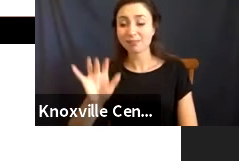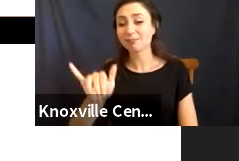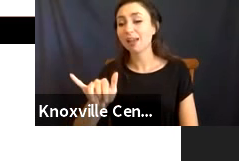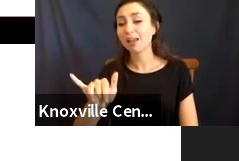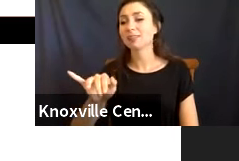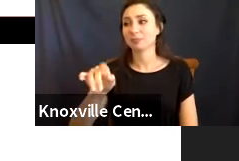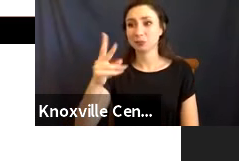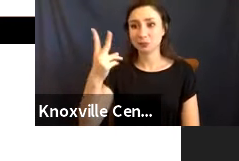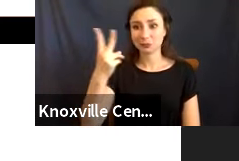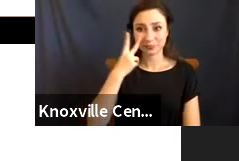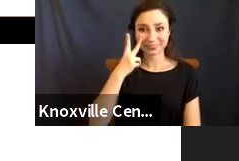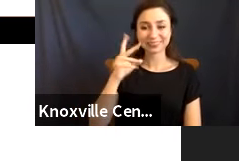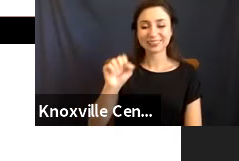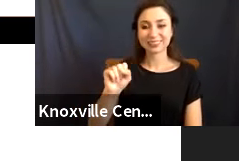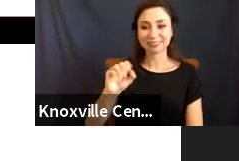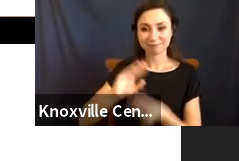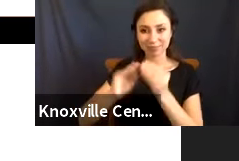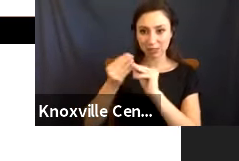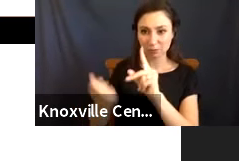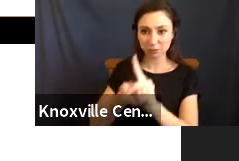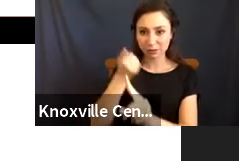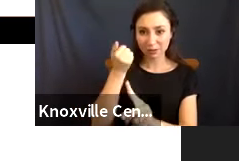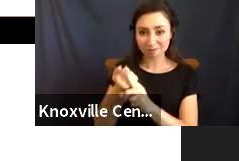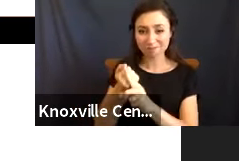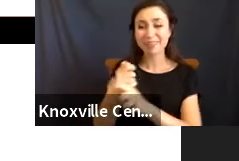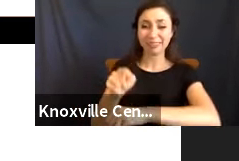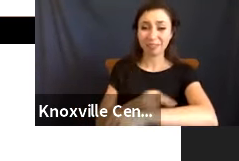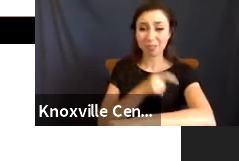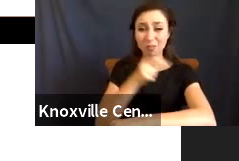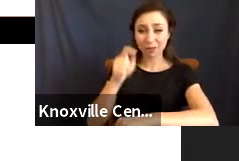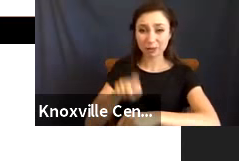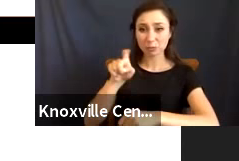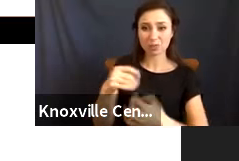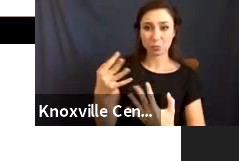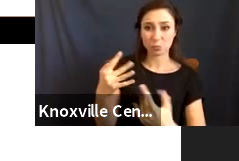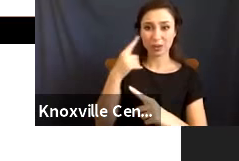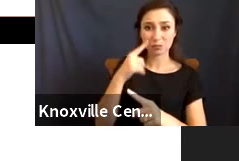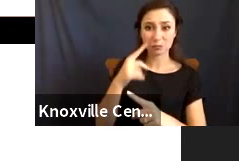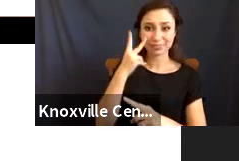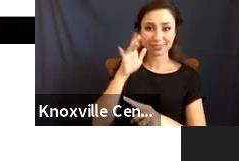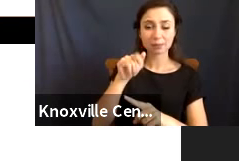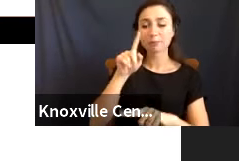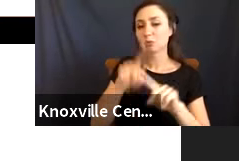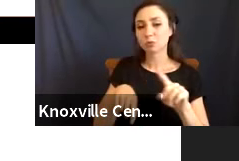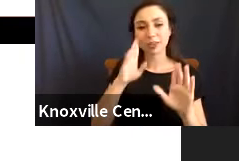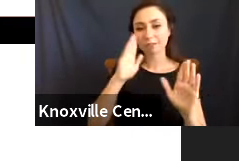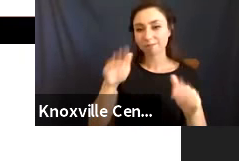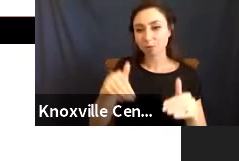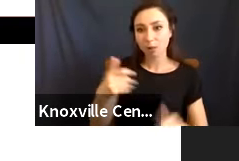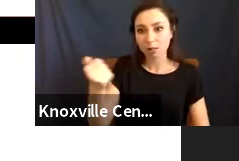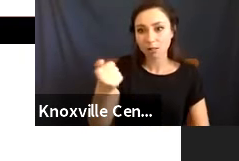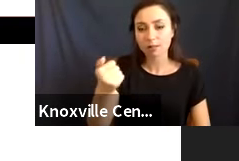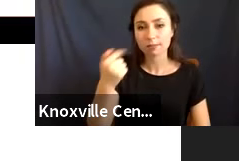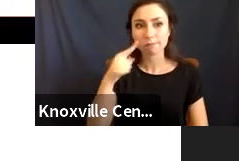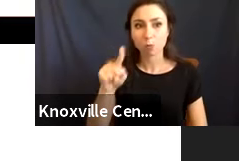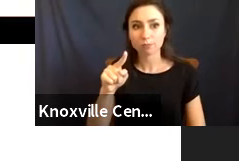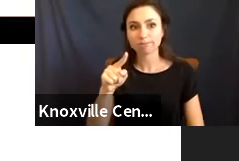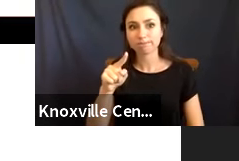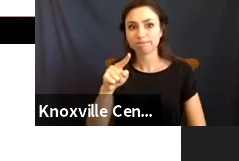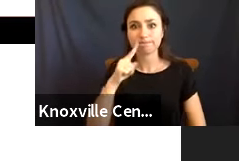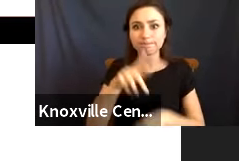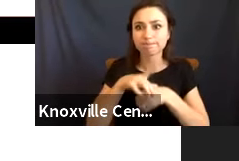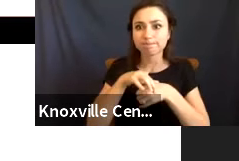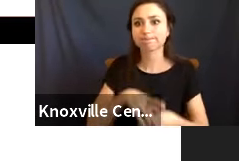impact, but that takes even longer. And most importantly, you just can't get hung up on daily statistics because there's too many issues